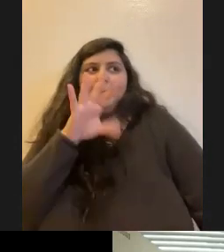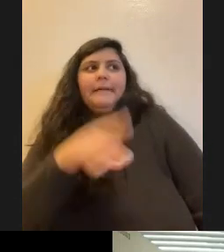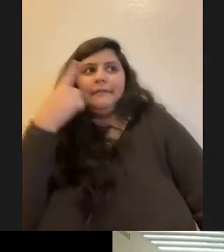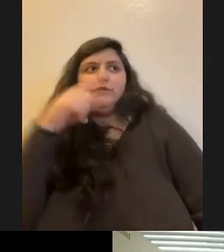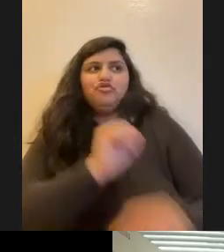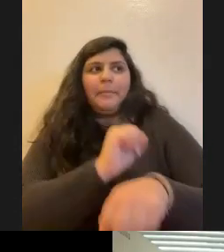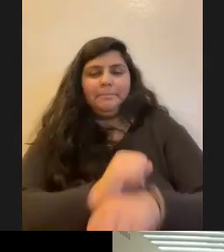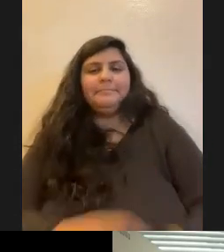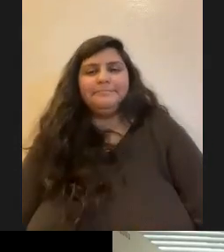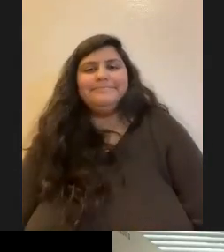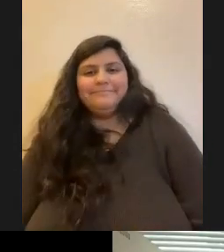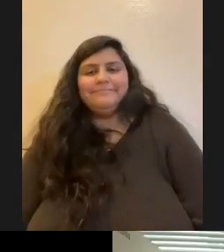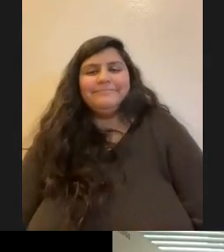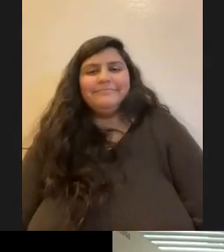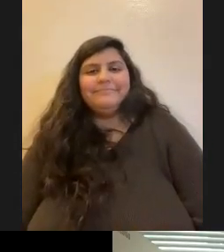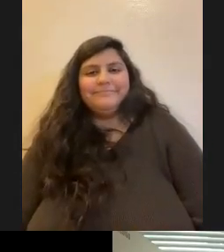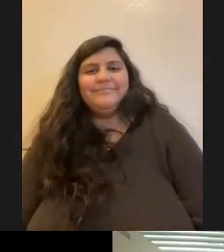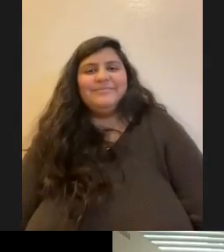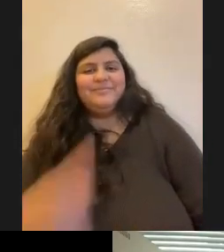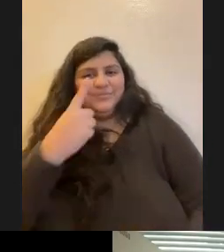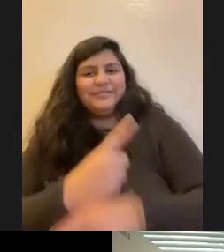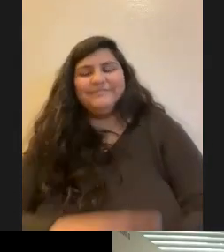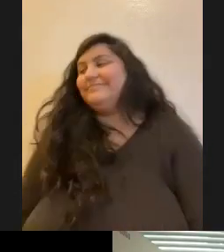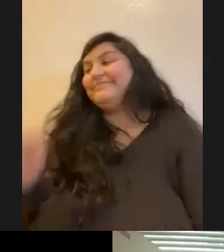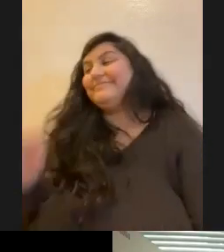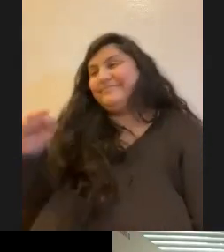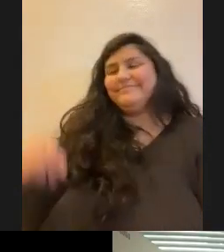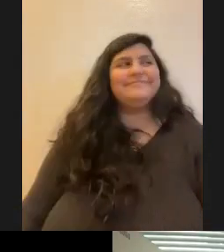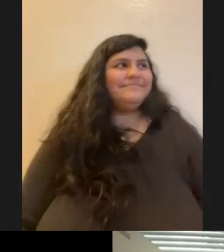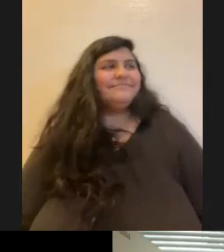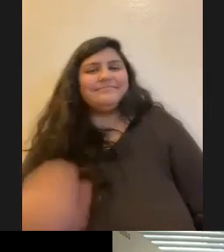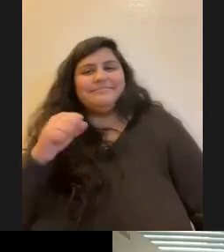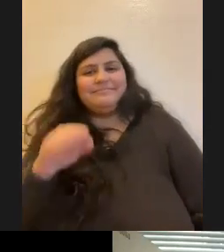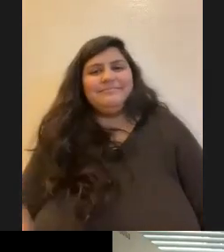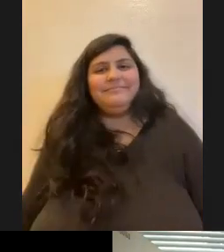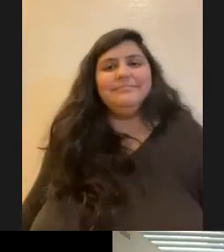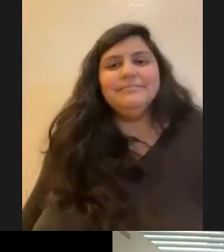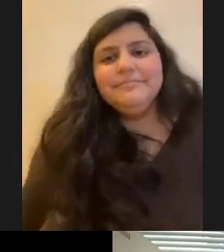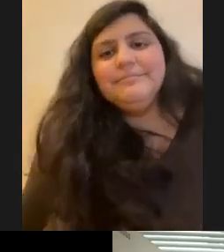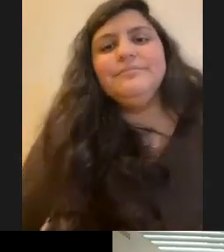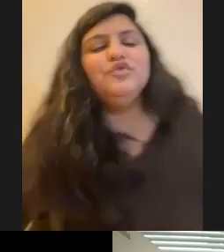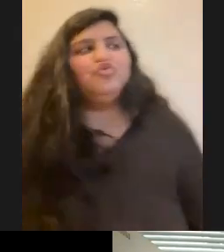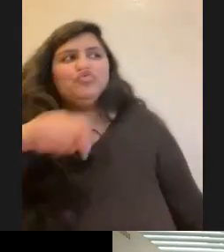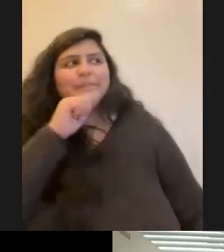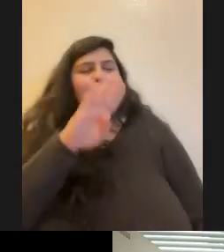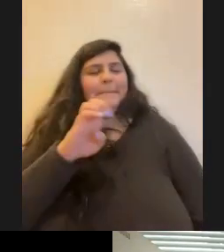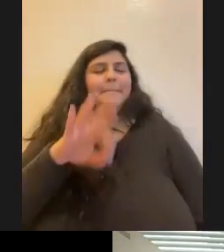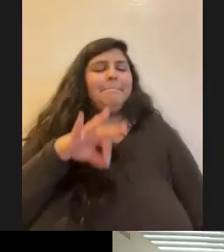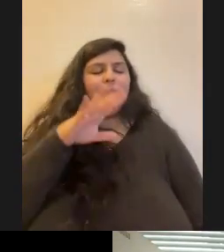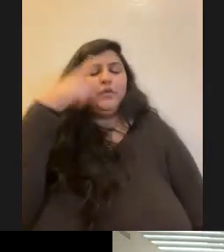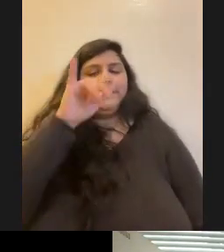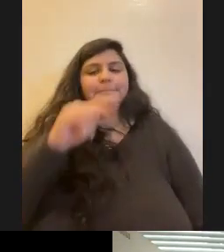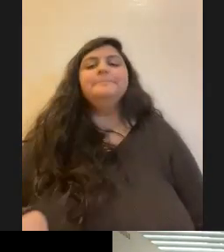job. No. You have to dig a little harder yeah. for the paid ones, but yeah, shouldn't be paying for it. Yeah. All right. Our next question is